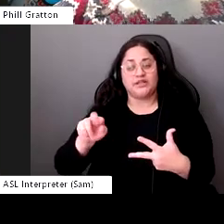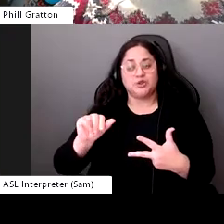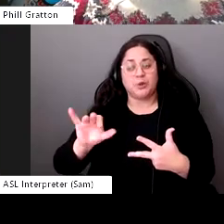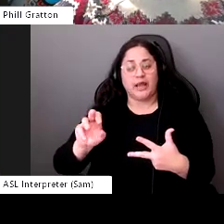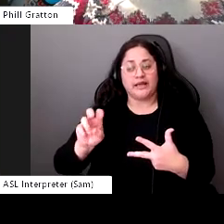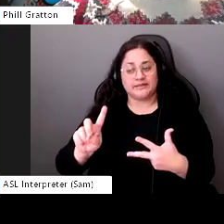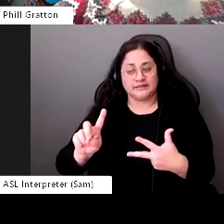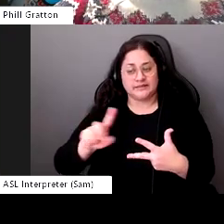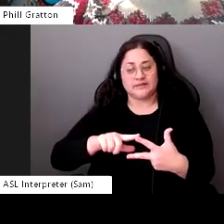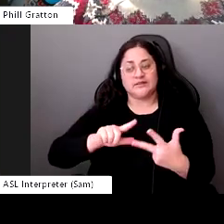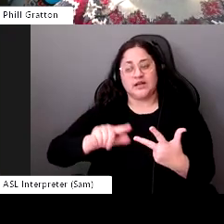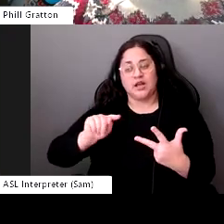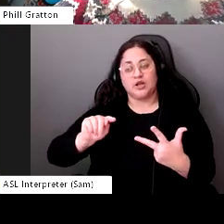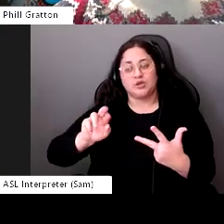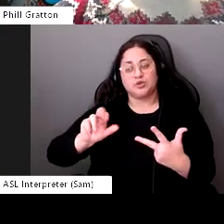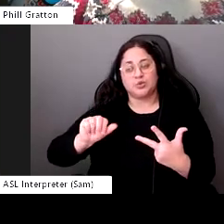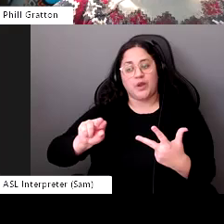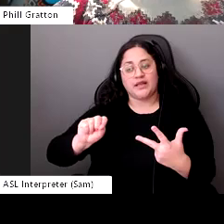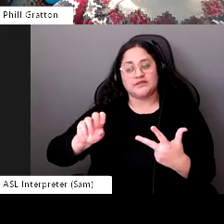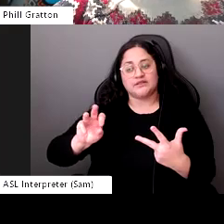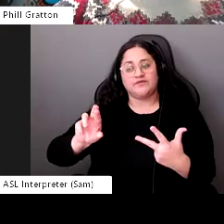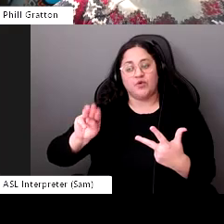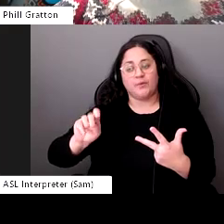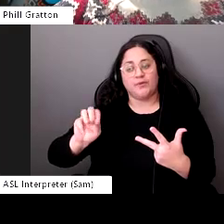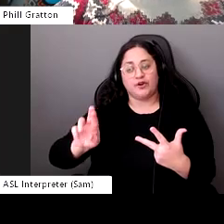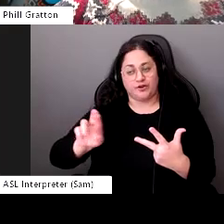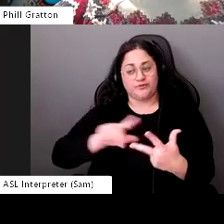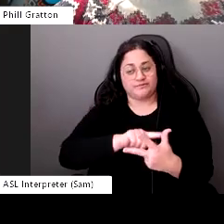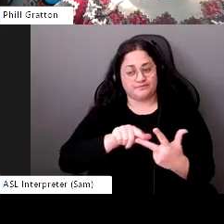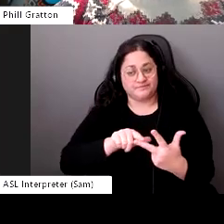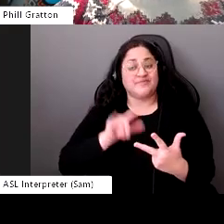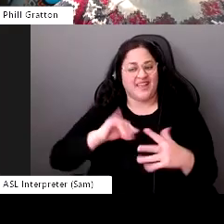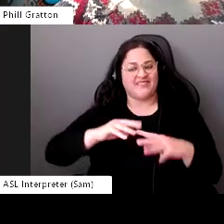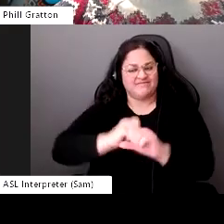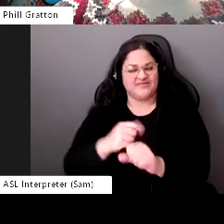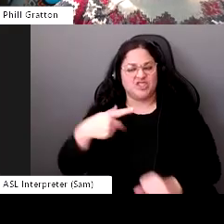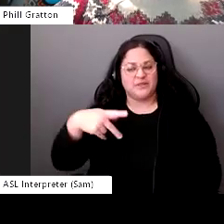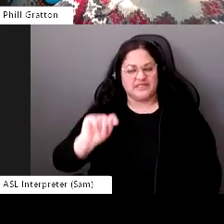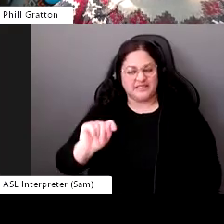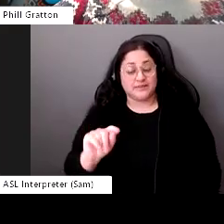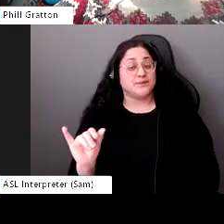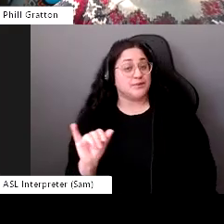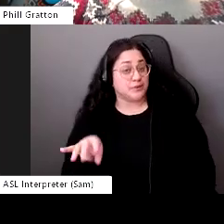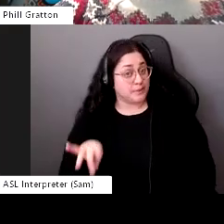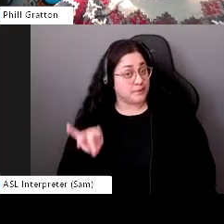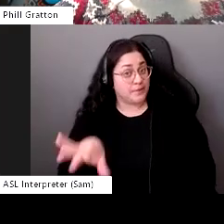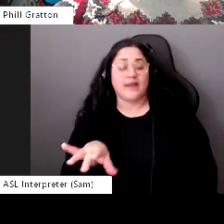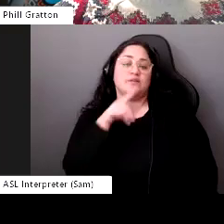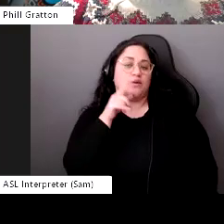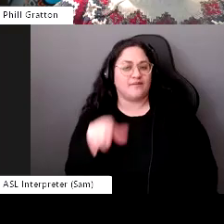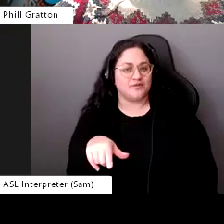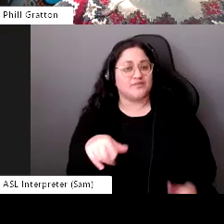about that as Phil and I go along, but it's the idea that it's not just like looking something up and spitting out what it reads. It actually